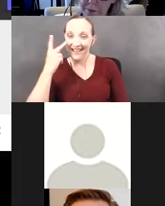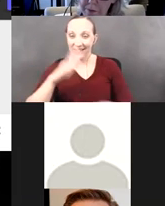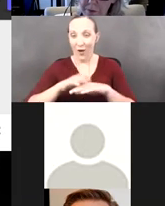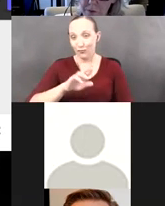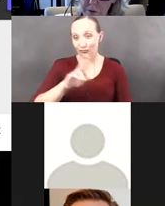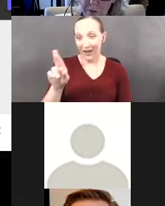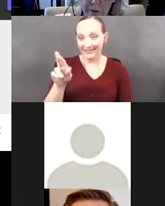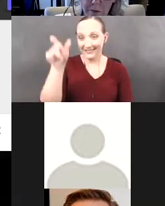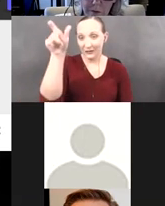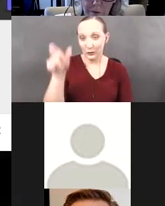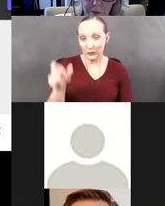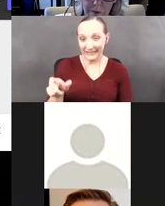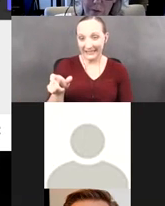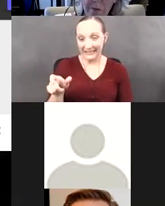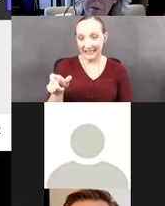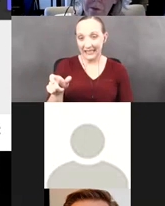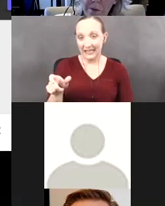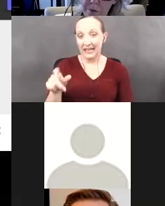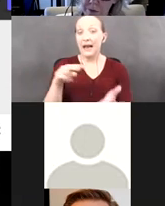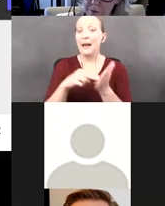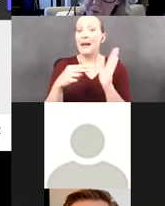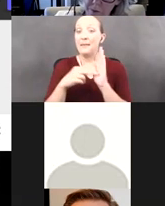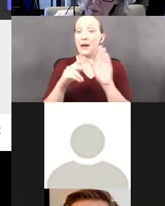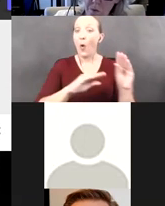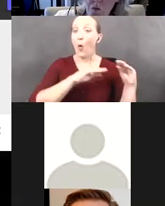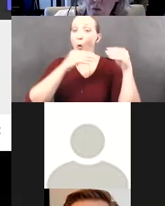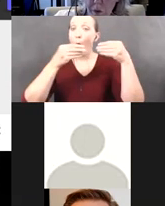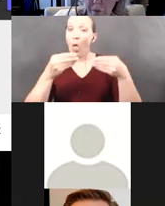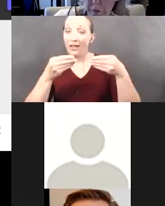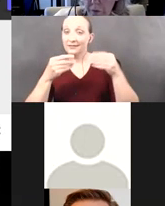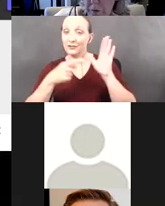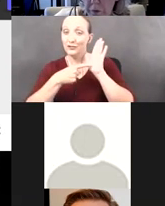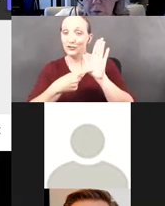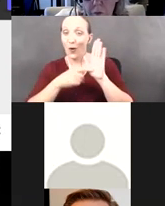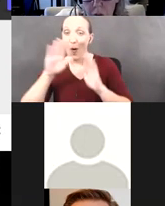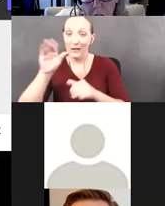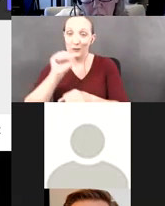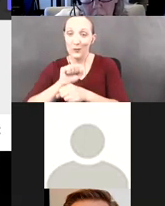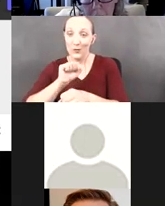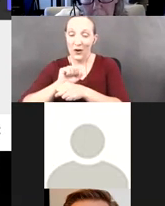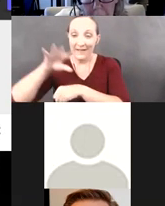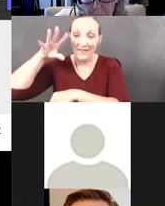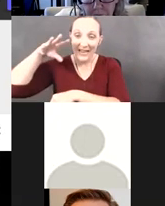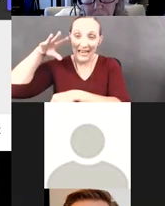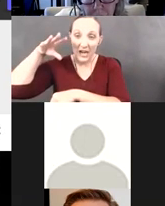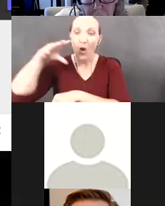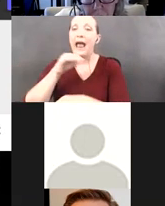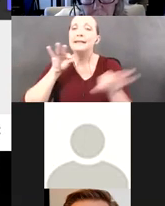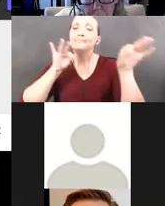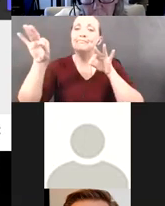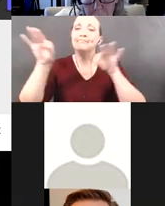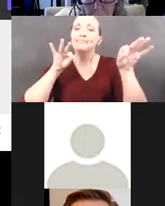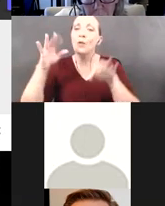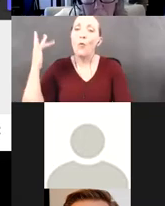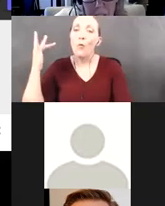of the ver screen. en la parte Your derecha de la child can hold pantalla. up his or Su her hijo work puede mostrar su and trabajo explain their y thinking. explicar It su